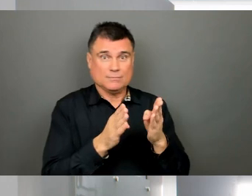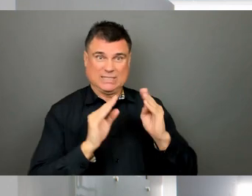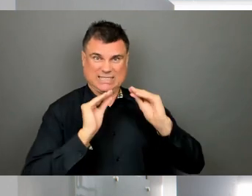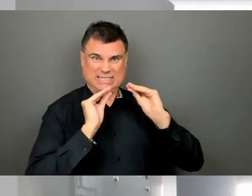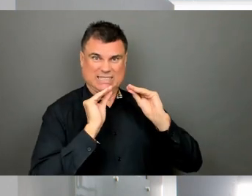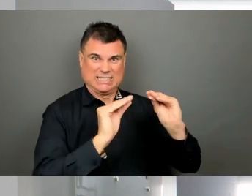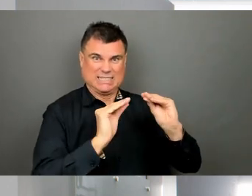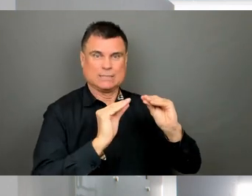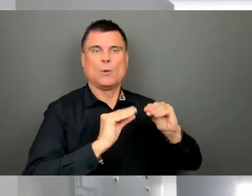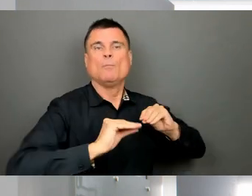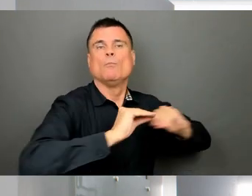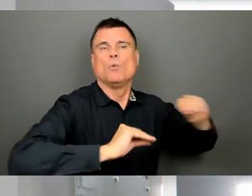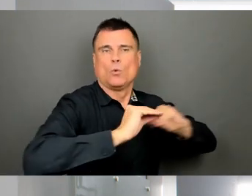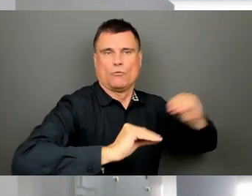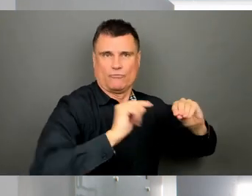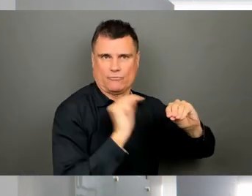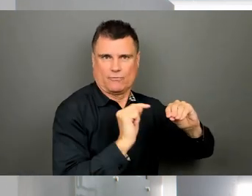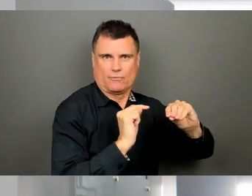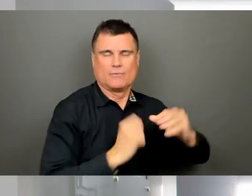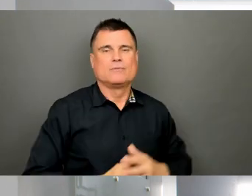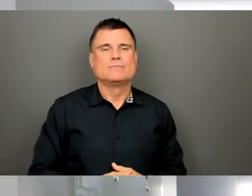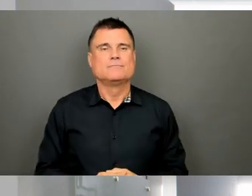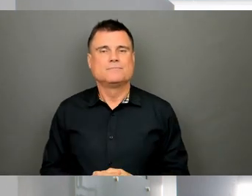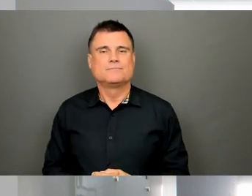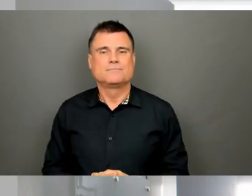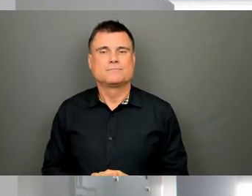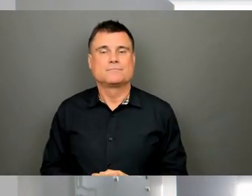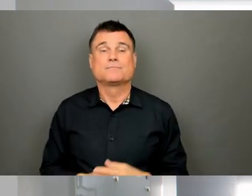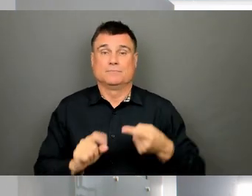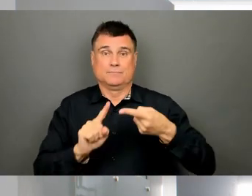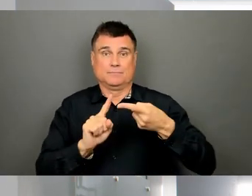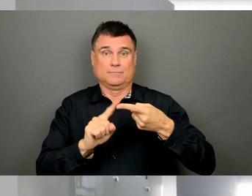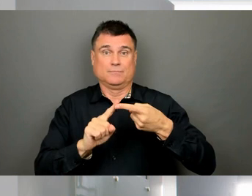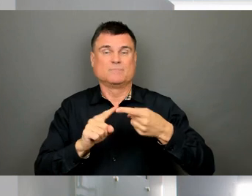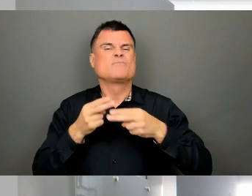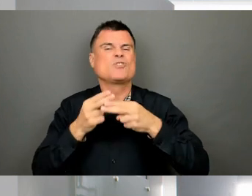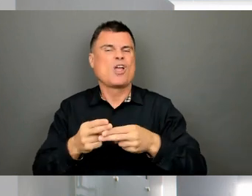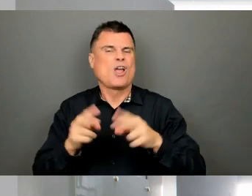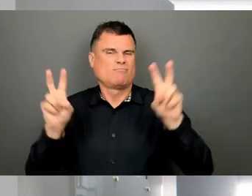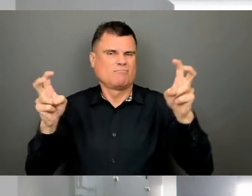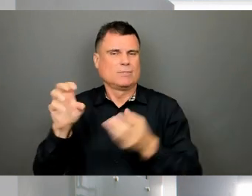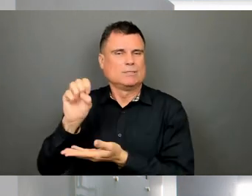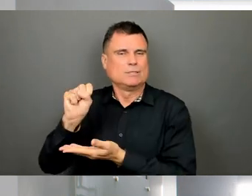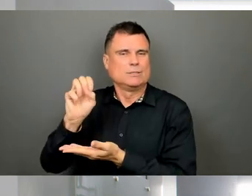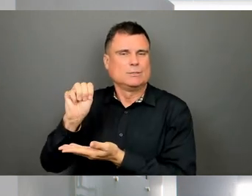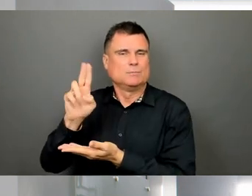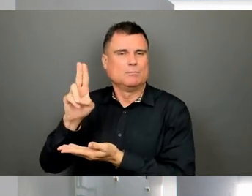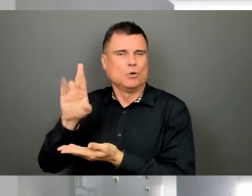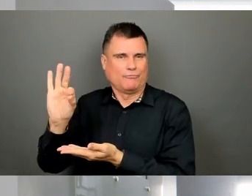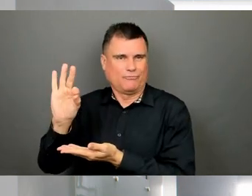go into some of the moves of the hip hop dance. So, move number one that we're going to be learning today is called the